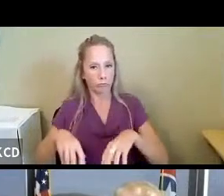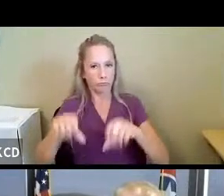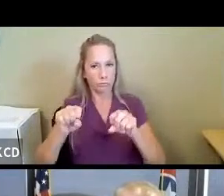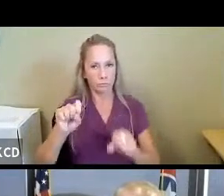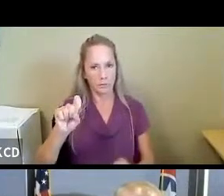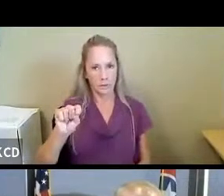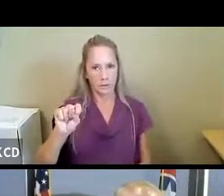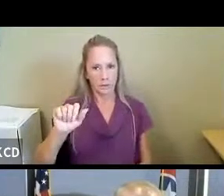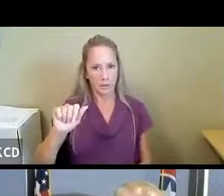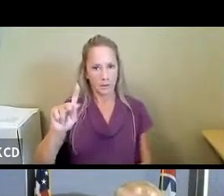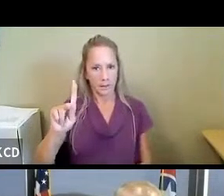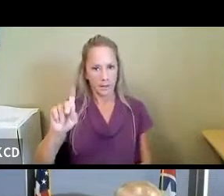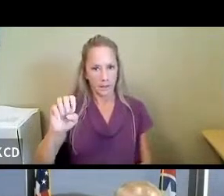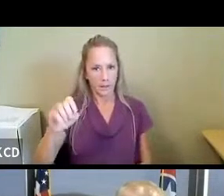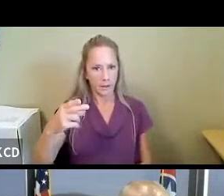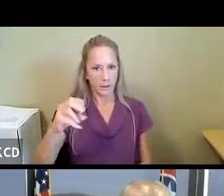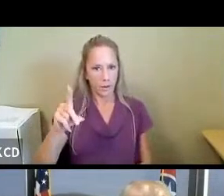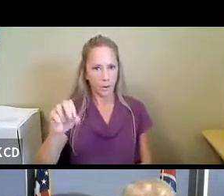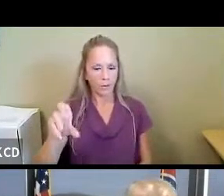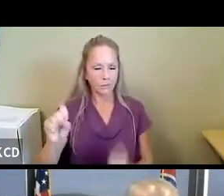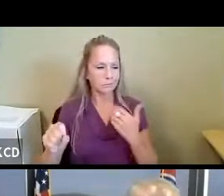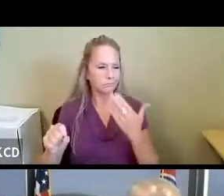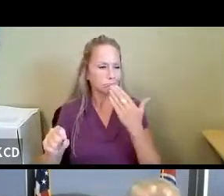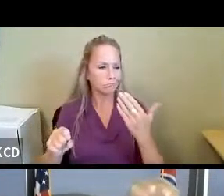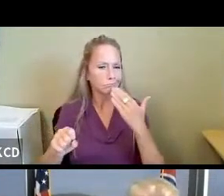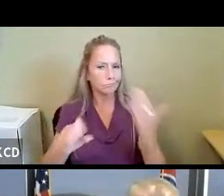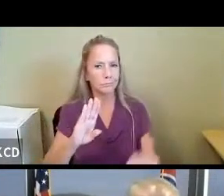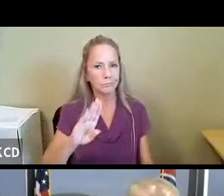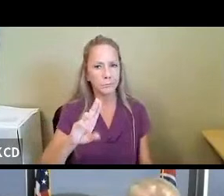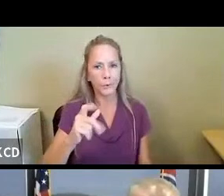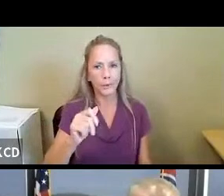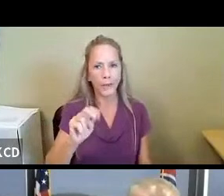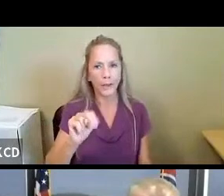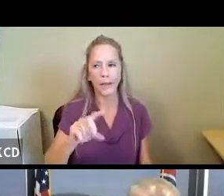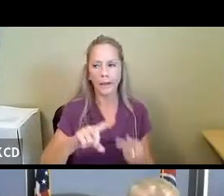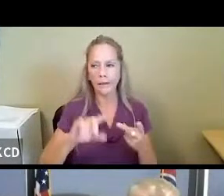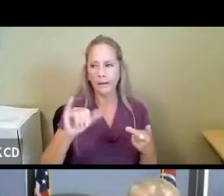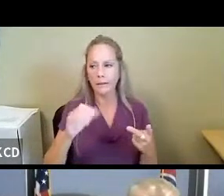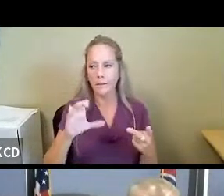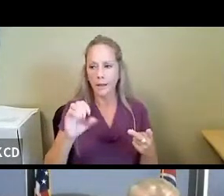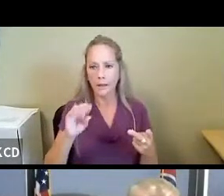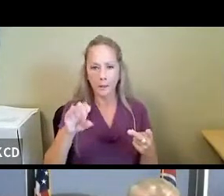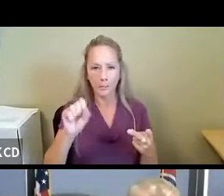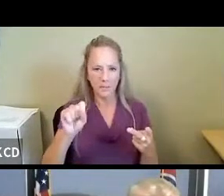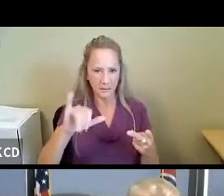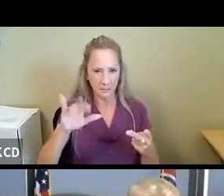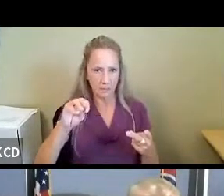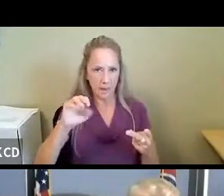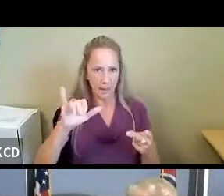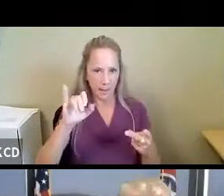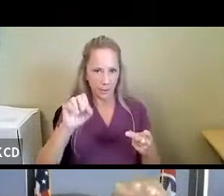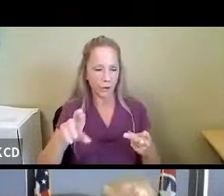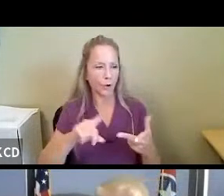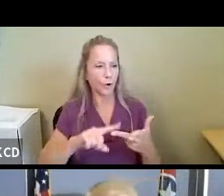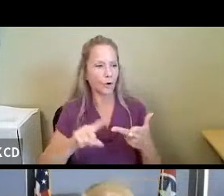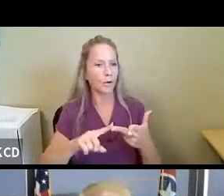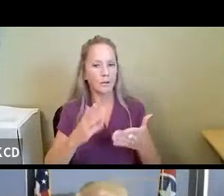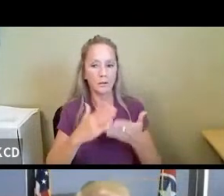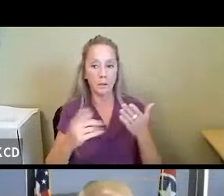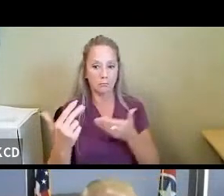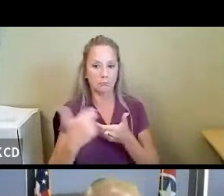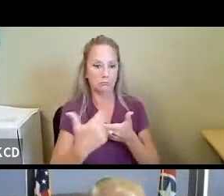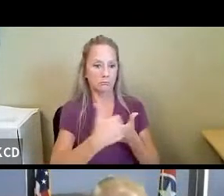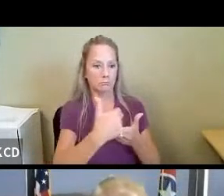so grateful that Dr. Buchanan, Mayor Jacobs, Mayor Kincannon, and Dr. Shamaya were able to come, really representing